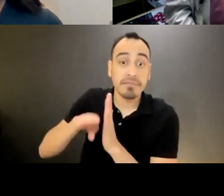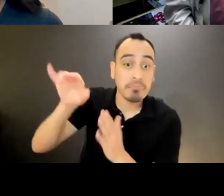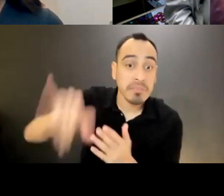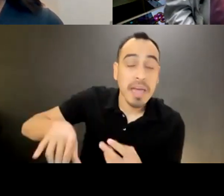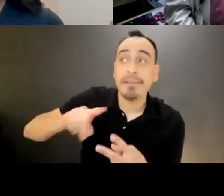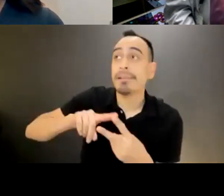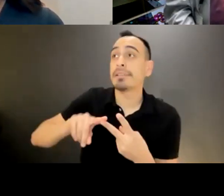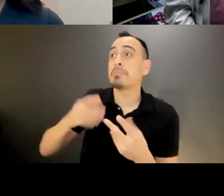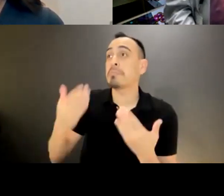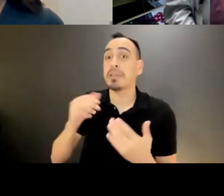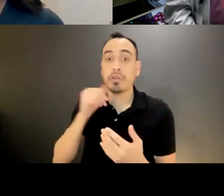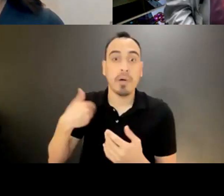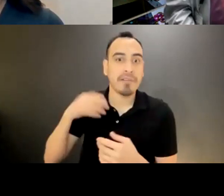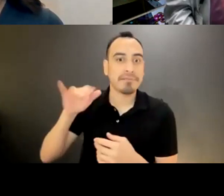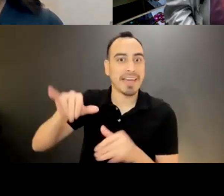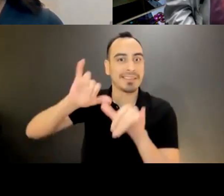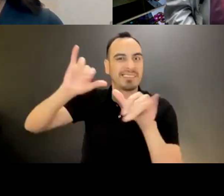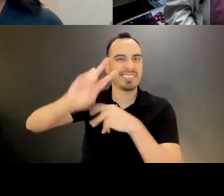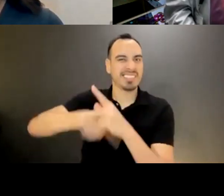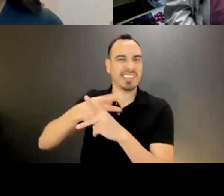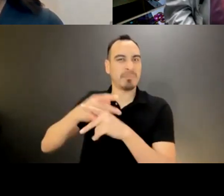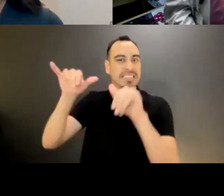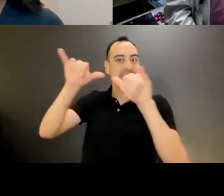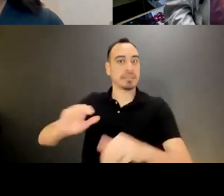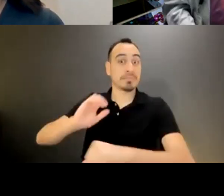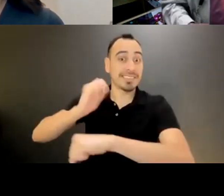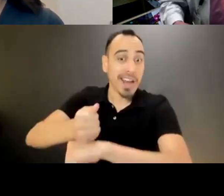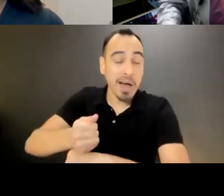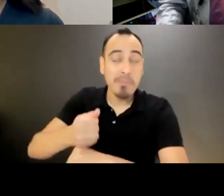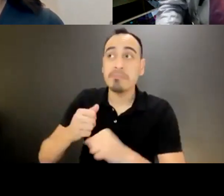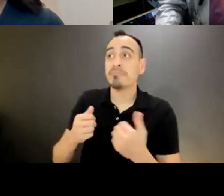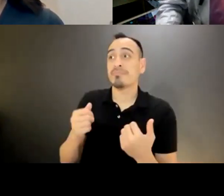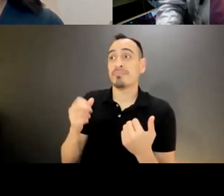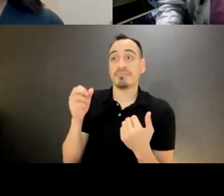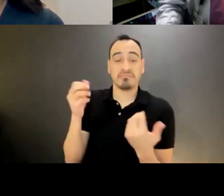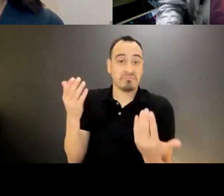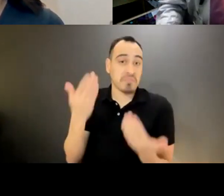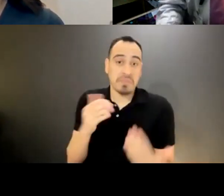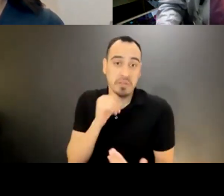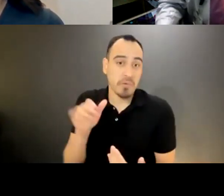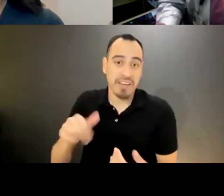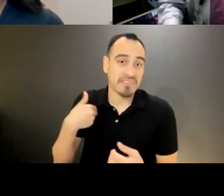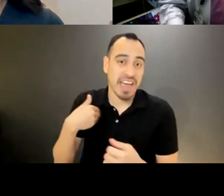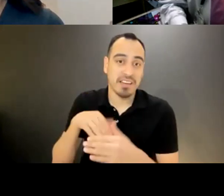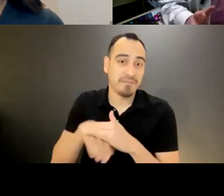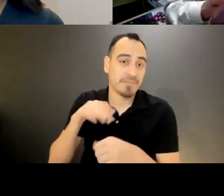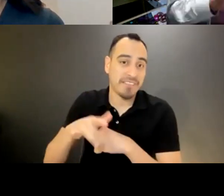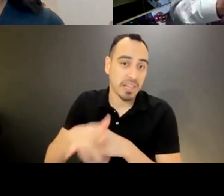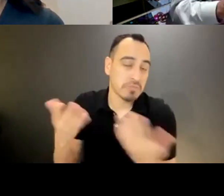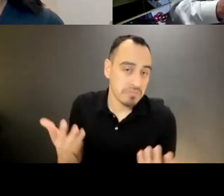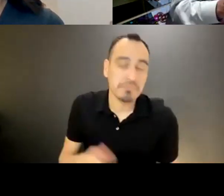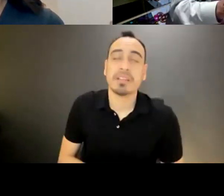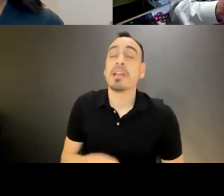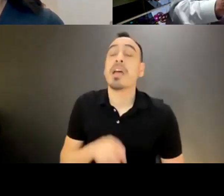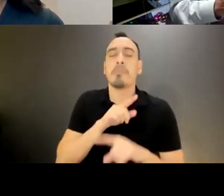specific healthcare system that they work or that they are cared for. So those are the options.